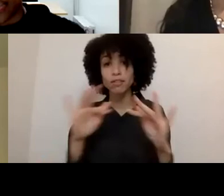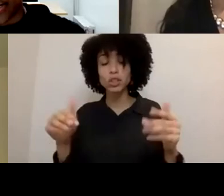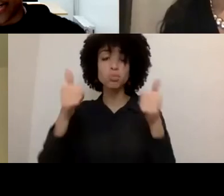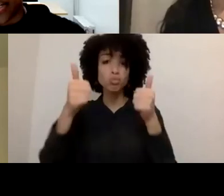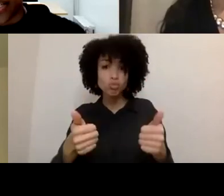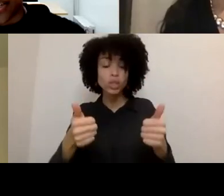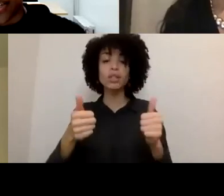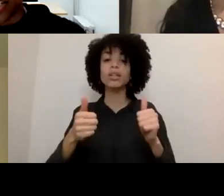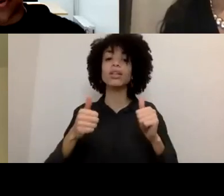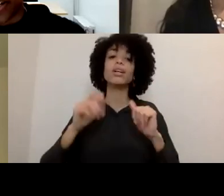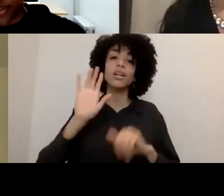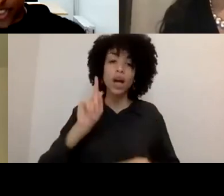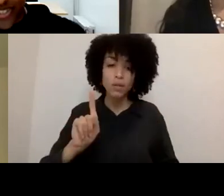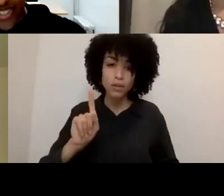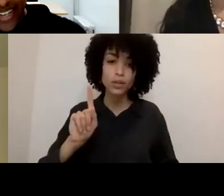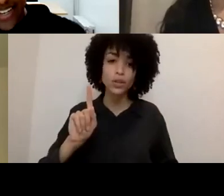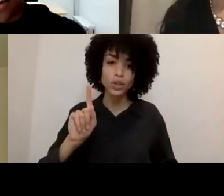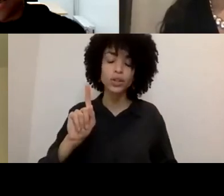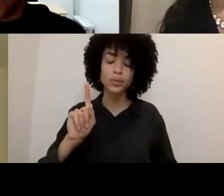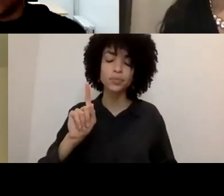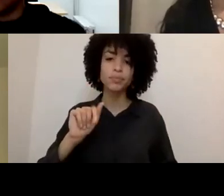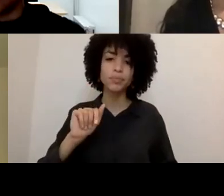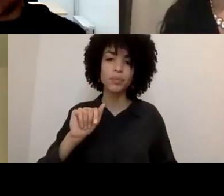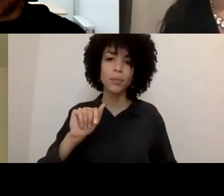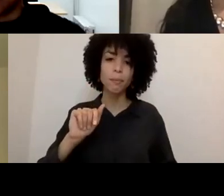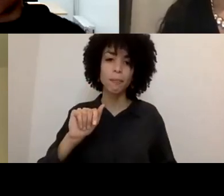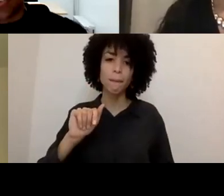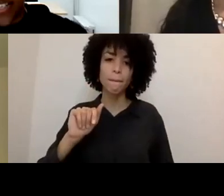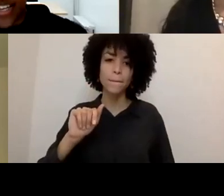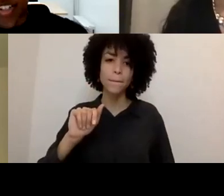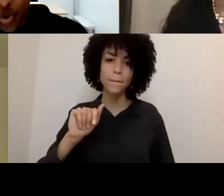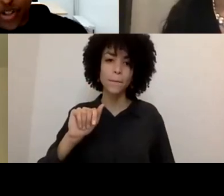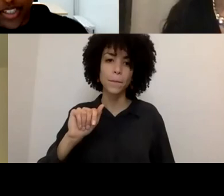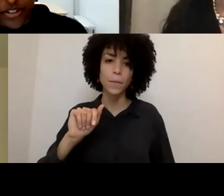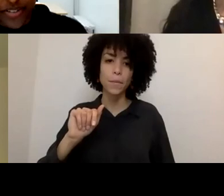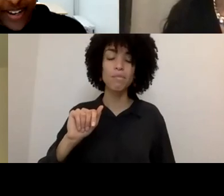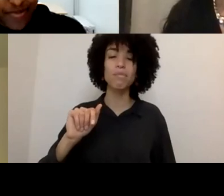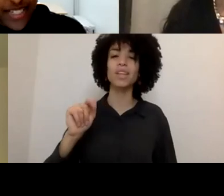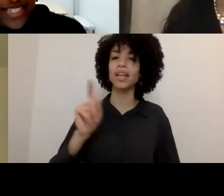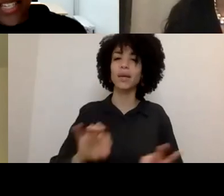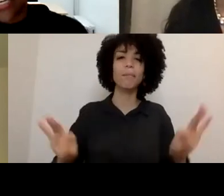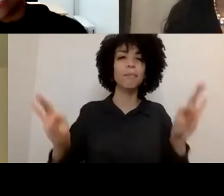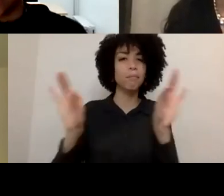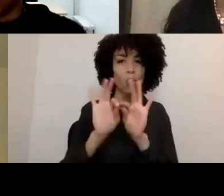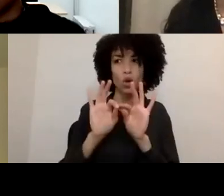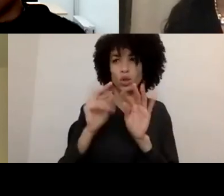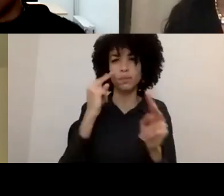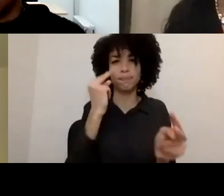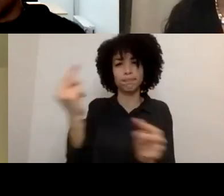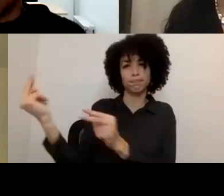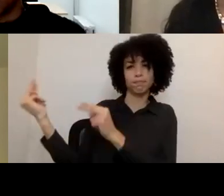think there is incredible urgency in redressing historical underinvestment